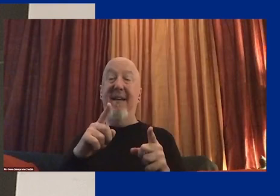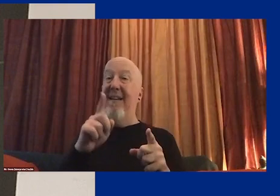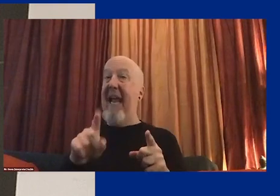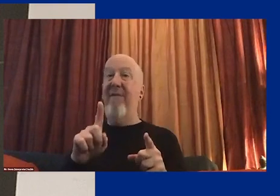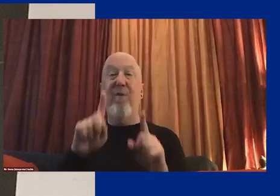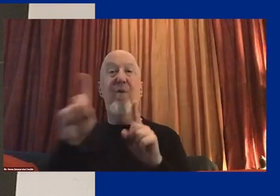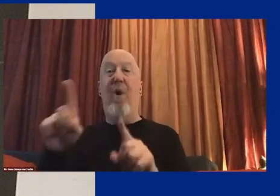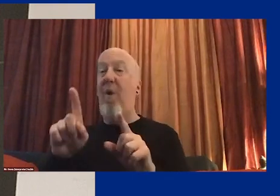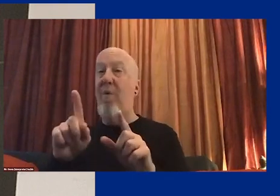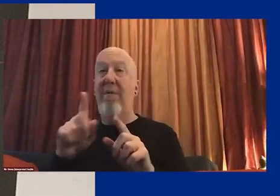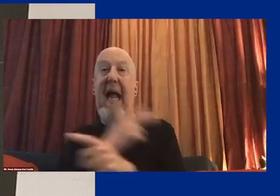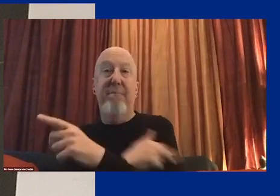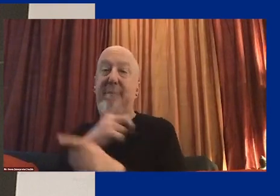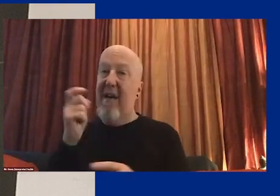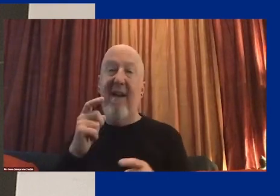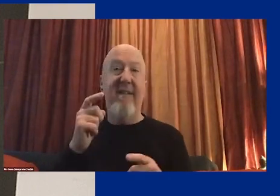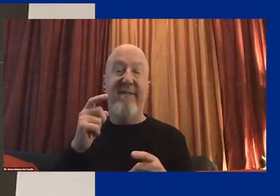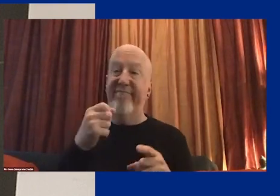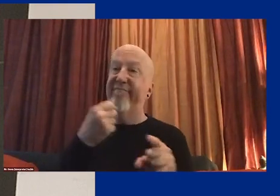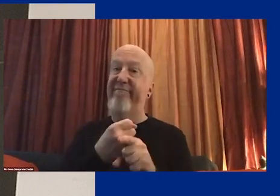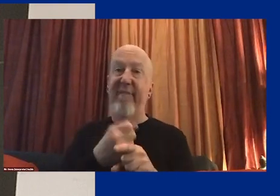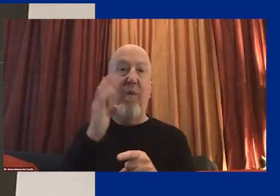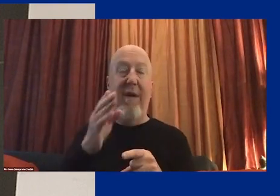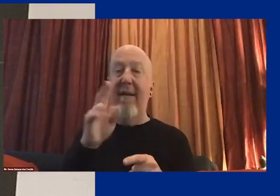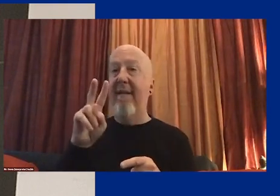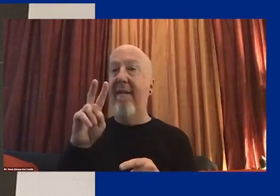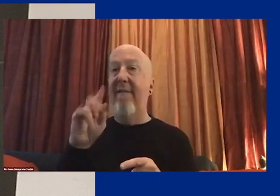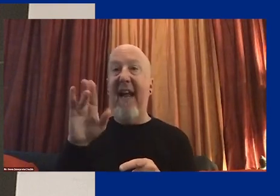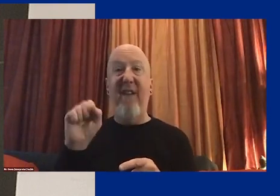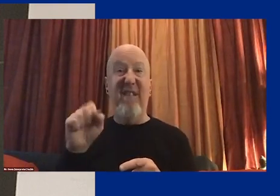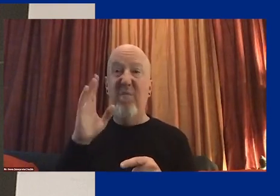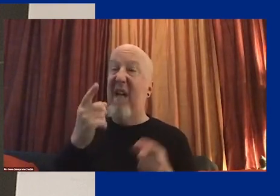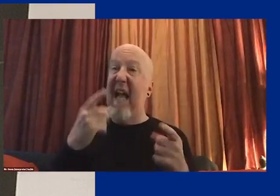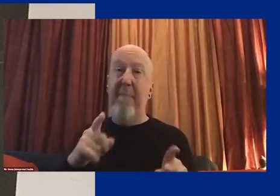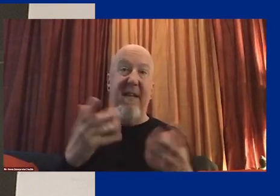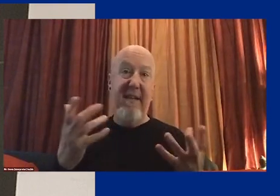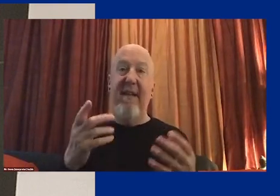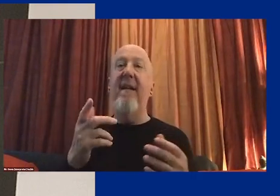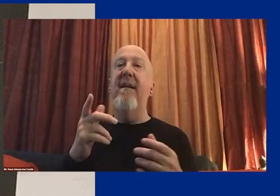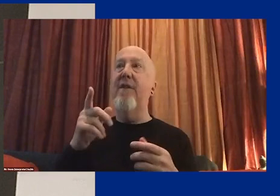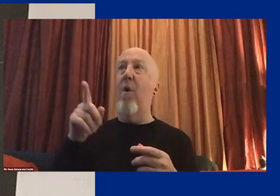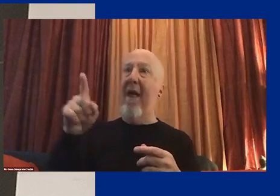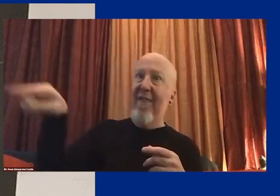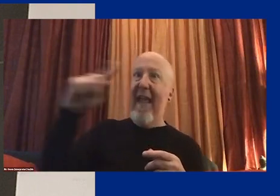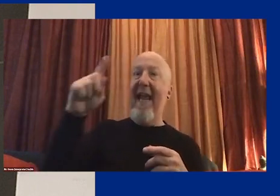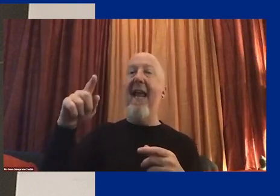virus, the medical support systems around us are already doing better and